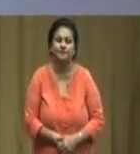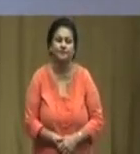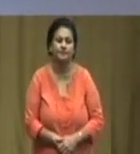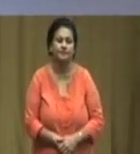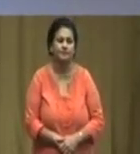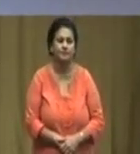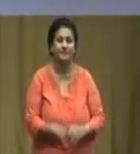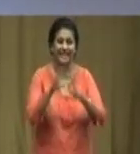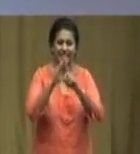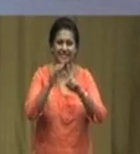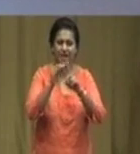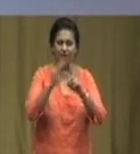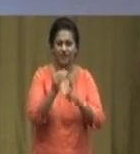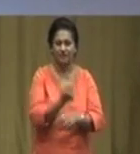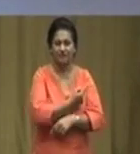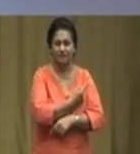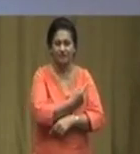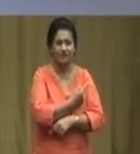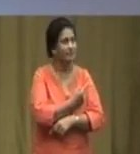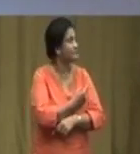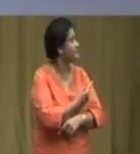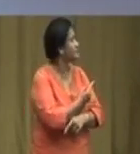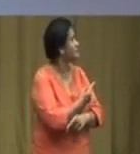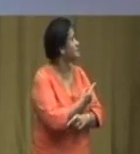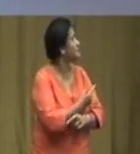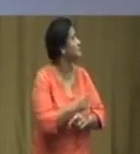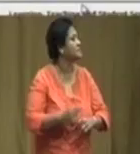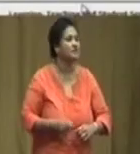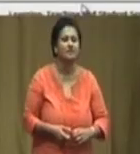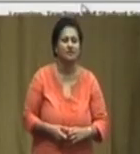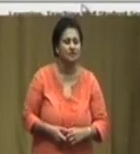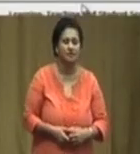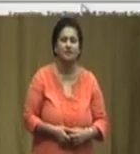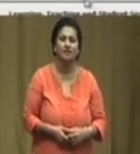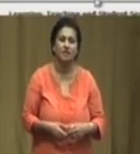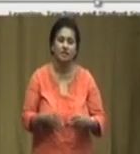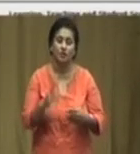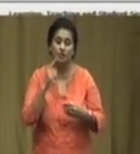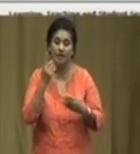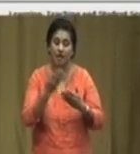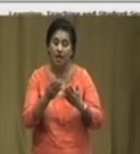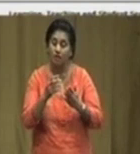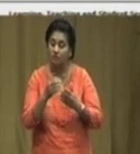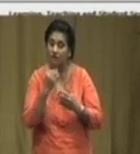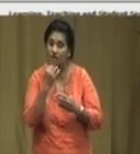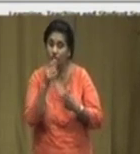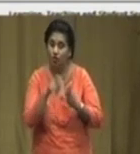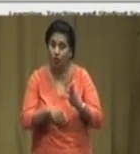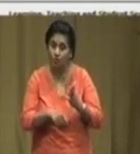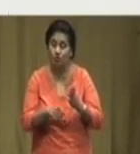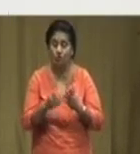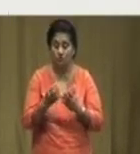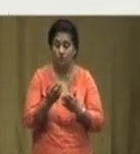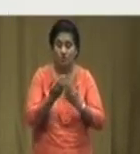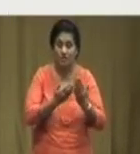That's just an example of the sort of thing we're trying to do. What you can actually do is calculate how much it's going to cost you to study. Of course, that might actually lead to a